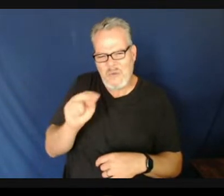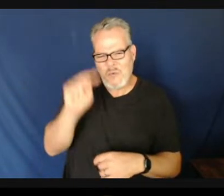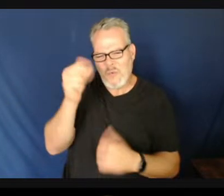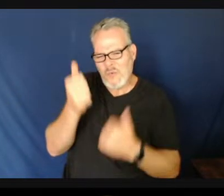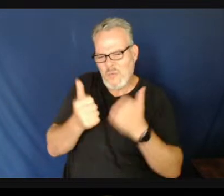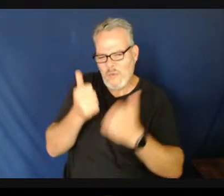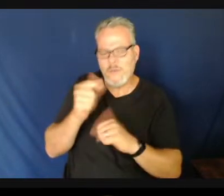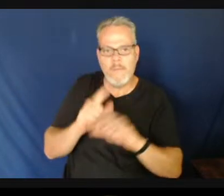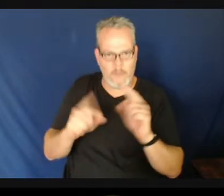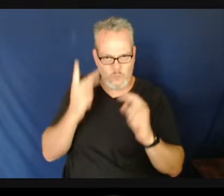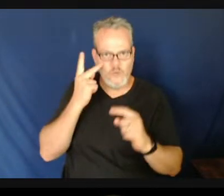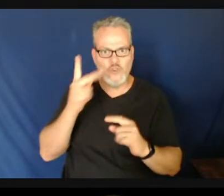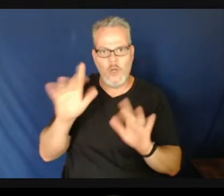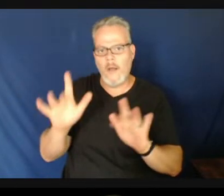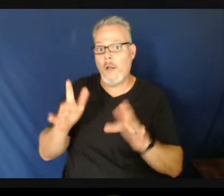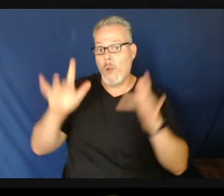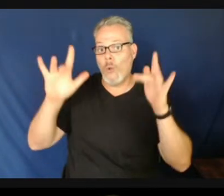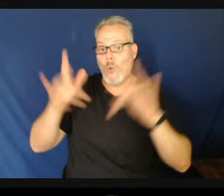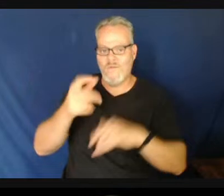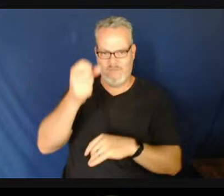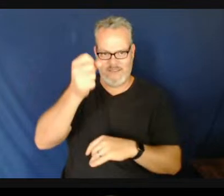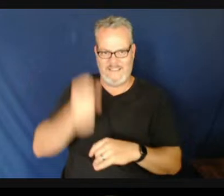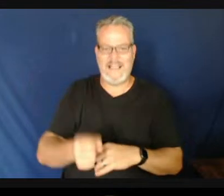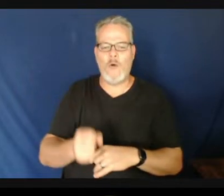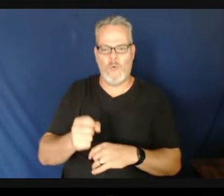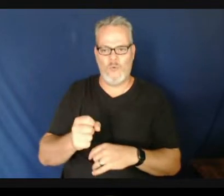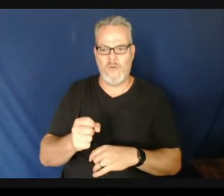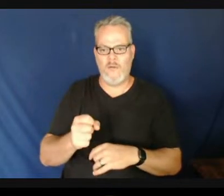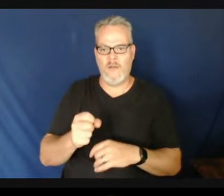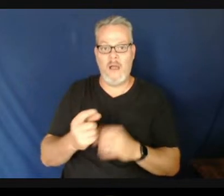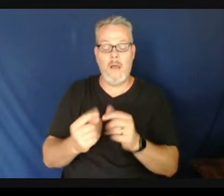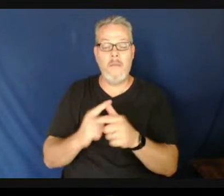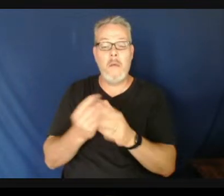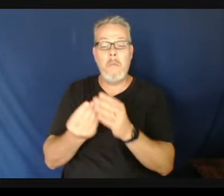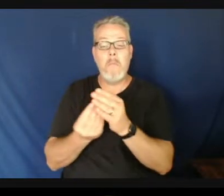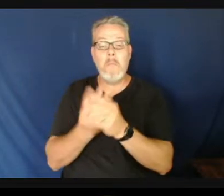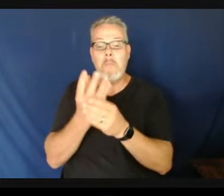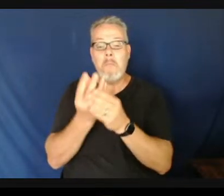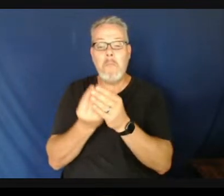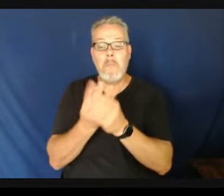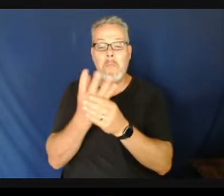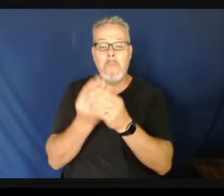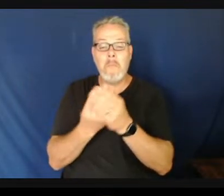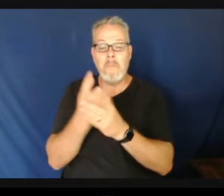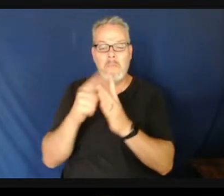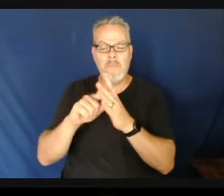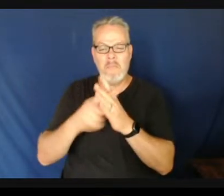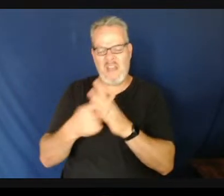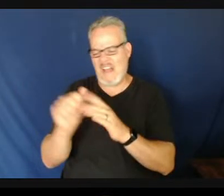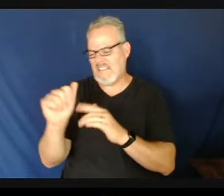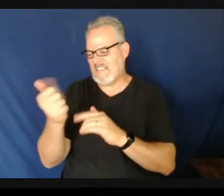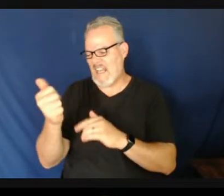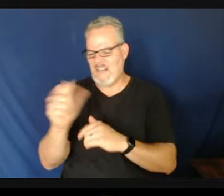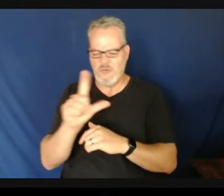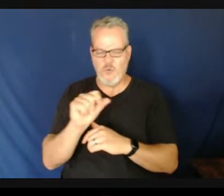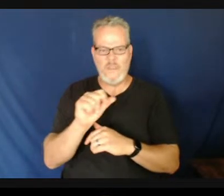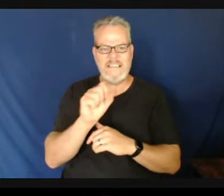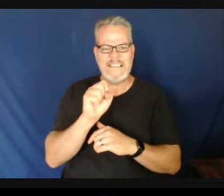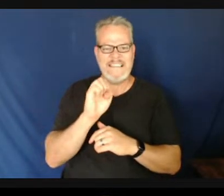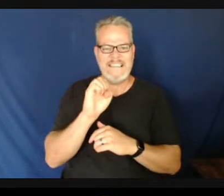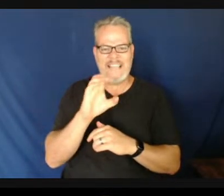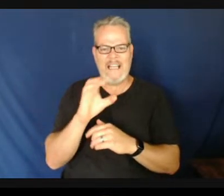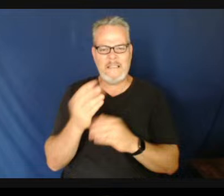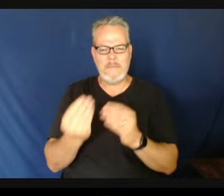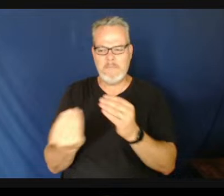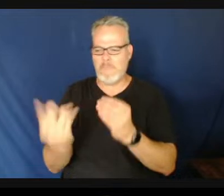was glow from the south vent as well. But spattering began at 10 to 20 seconds apart from the north vent around 9:10